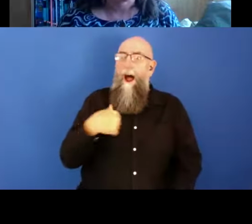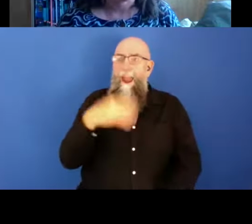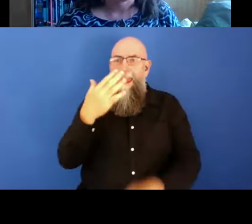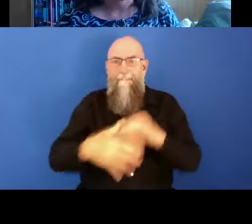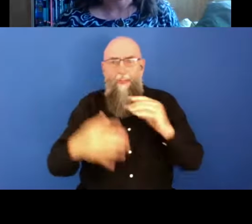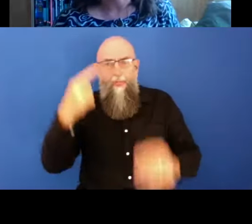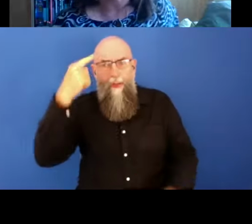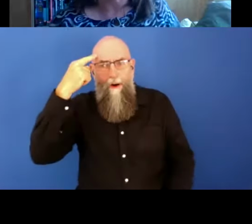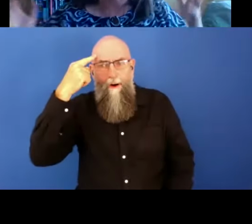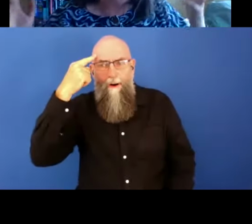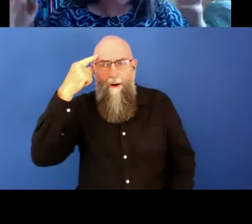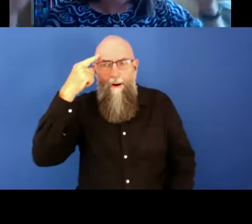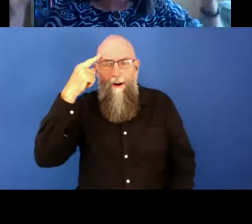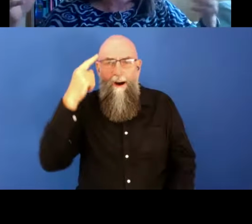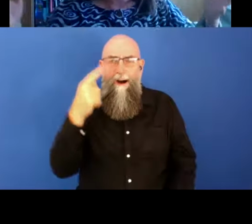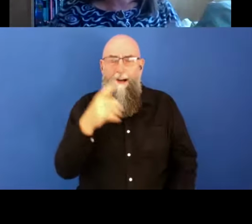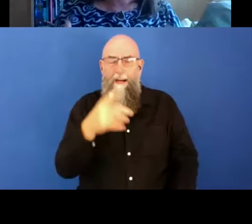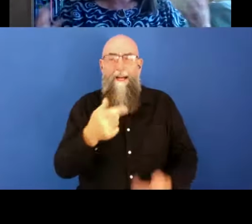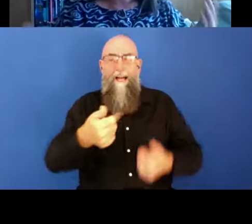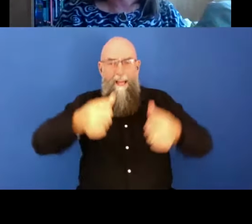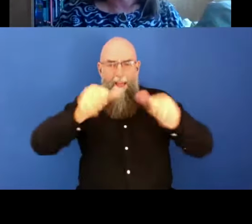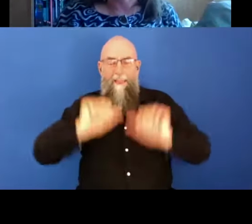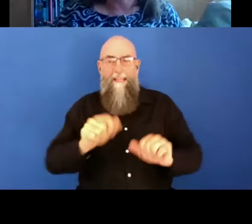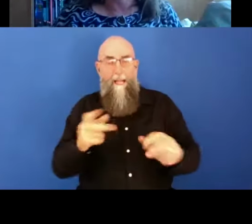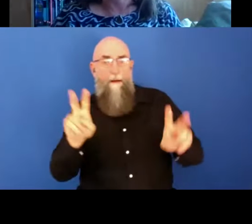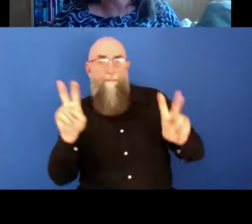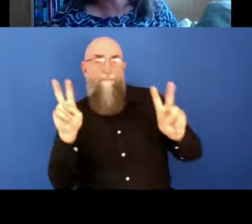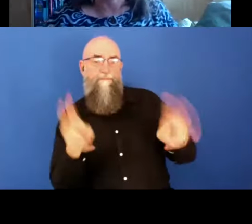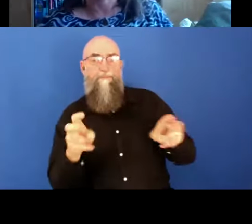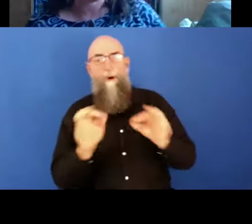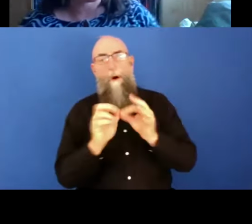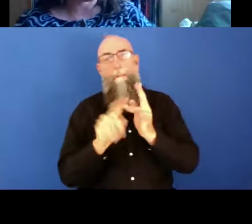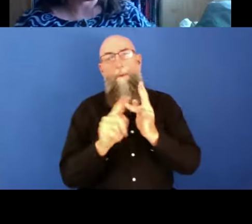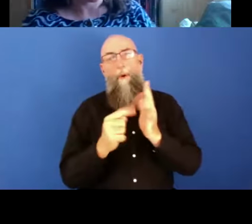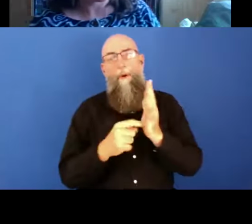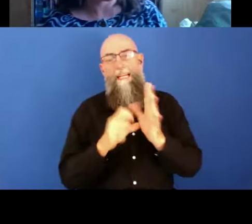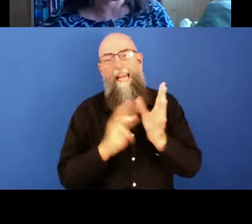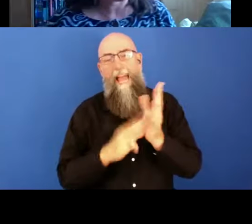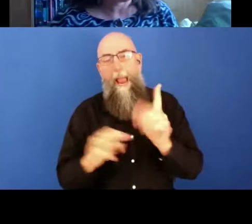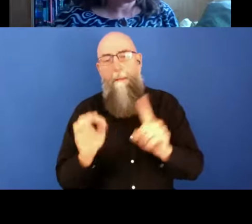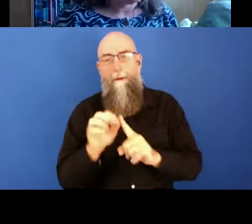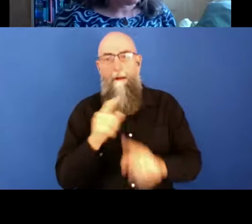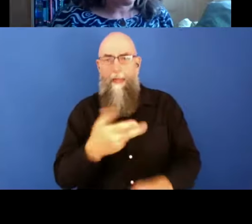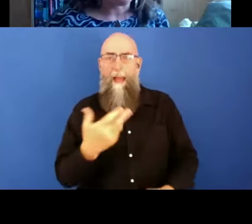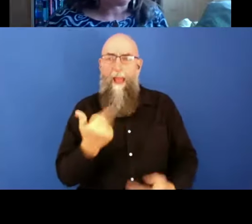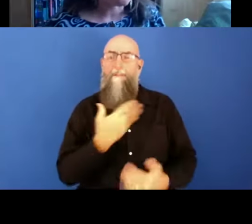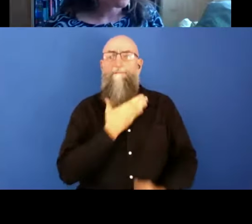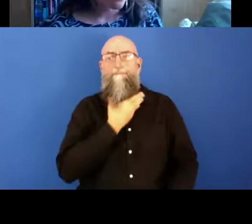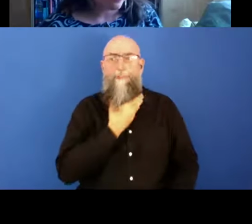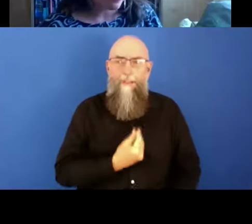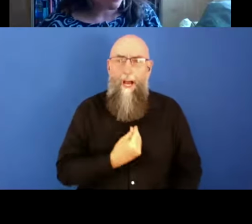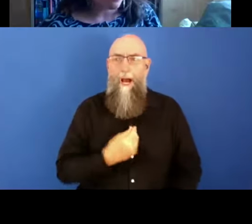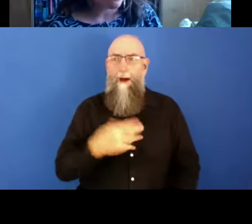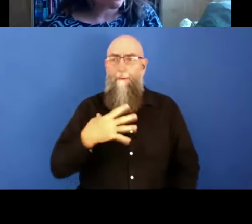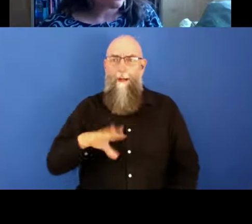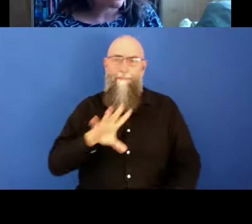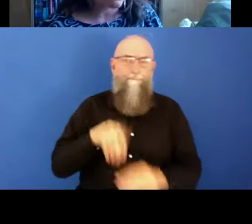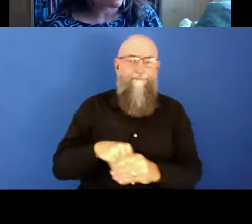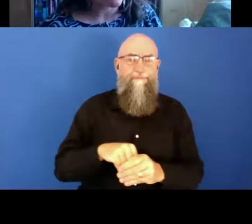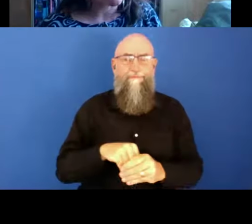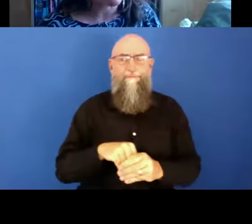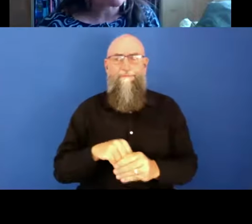of allowing them to call it a boot camp so that because that was what they expressed the desire for um and